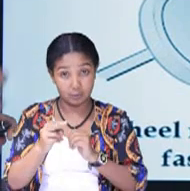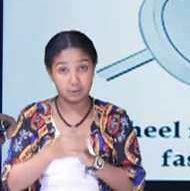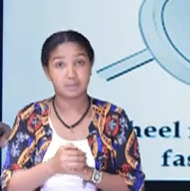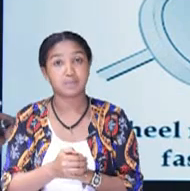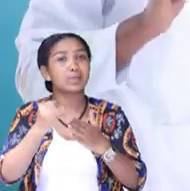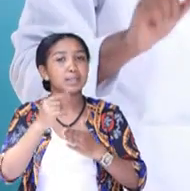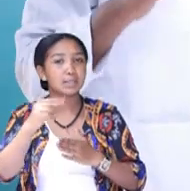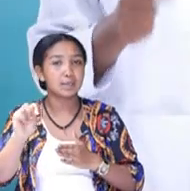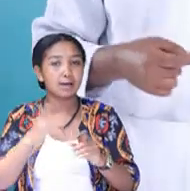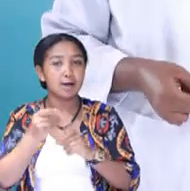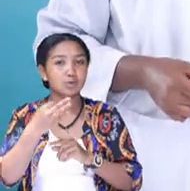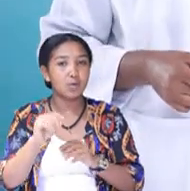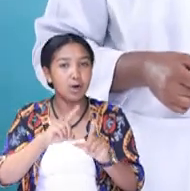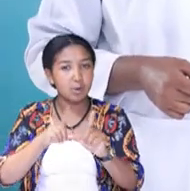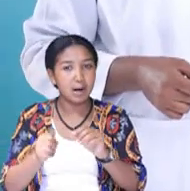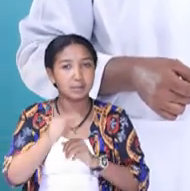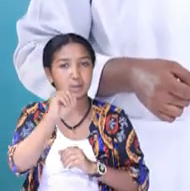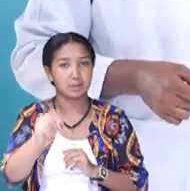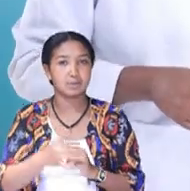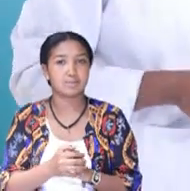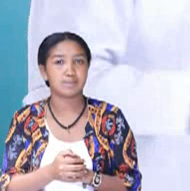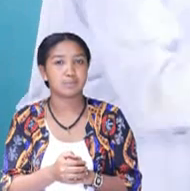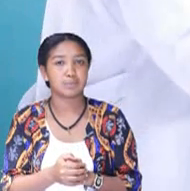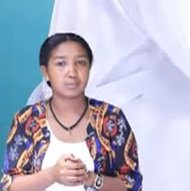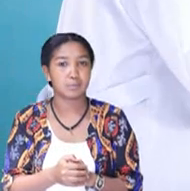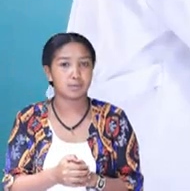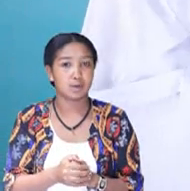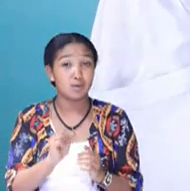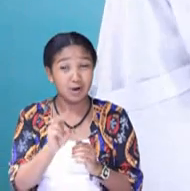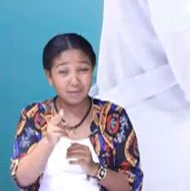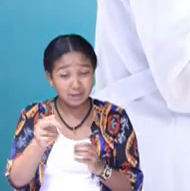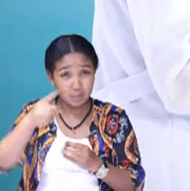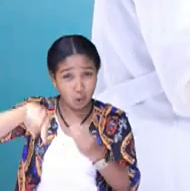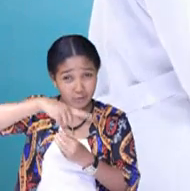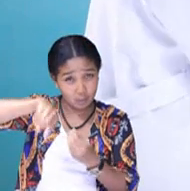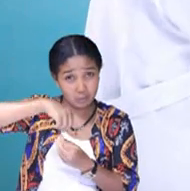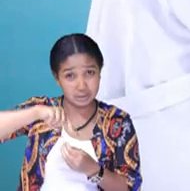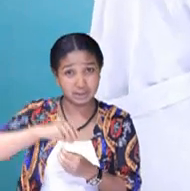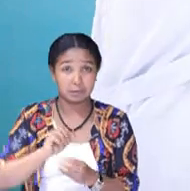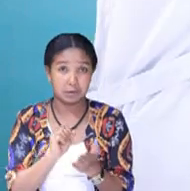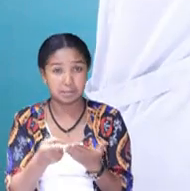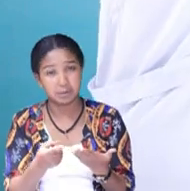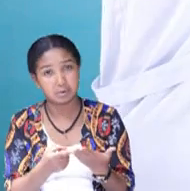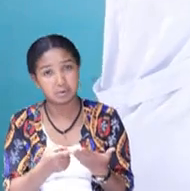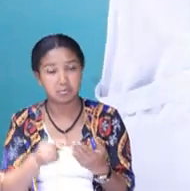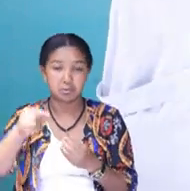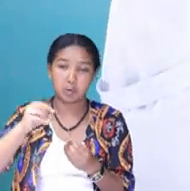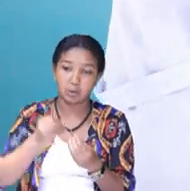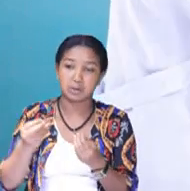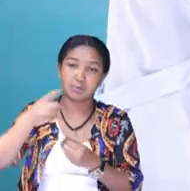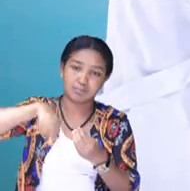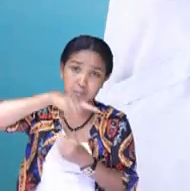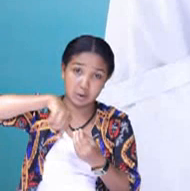velocity. What is the direction of angular acceleration? Well, for a fast-moving object, for example, the object is